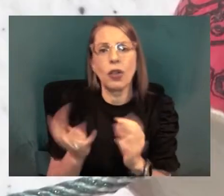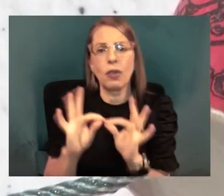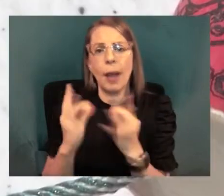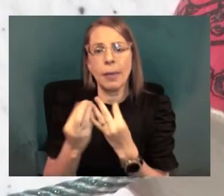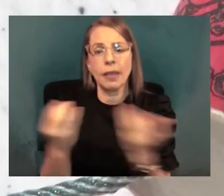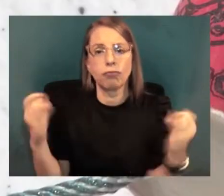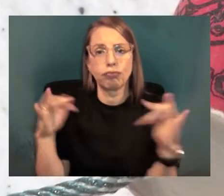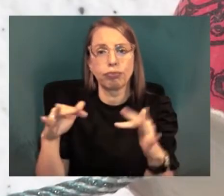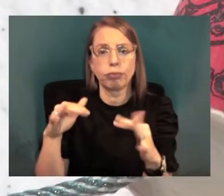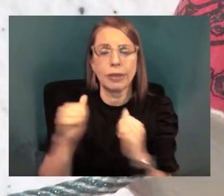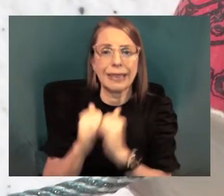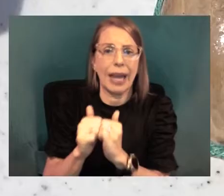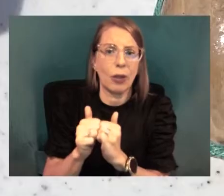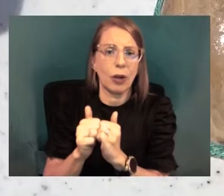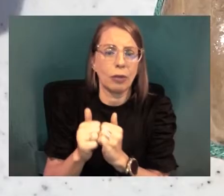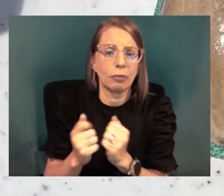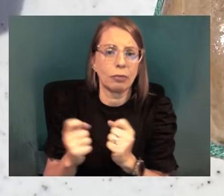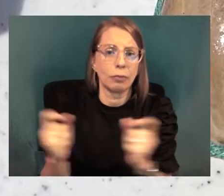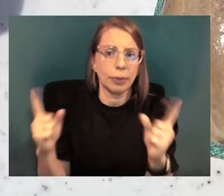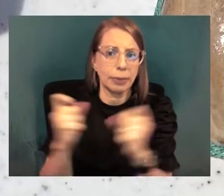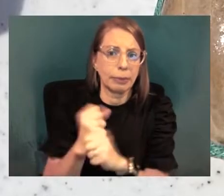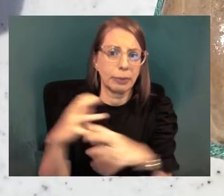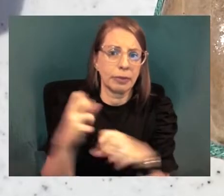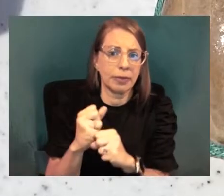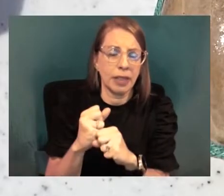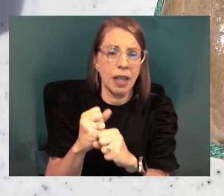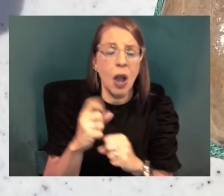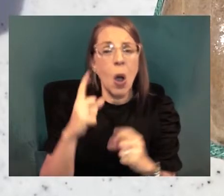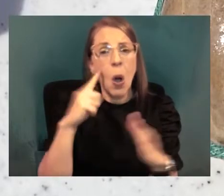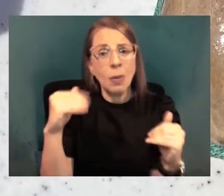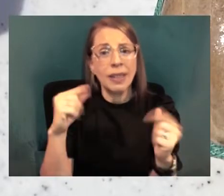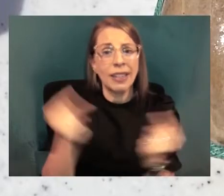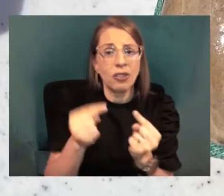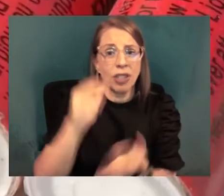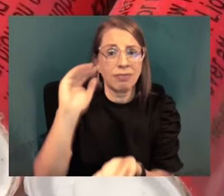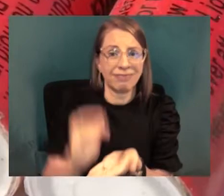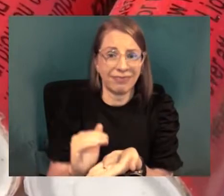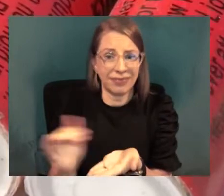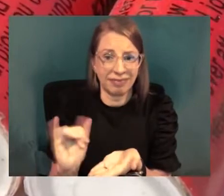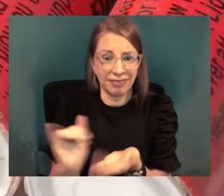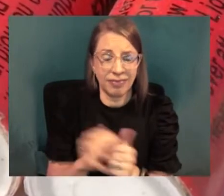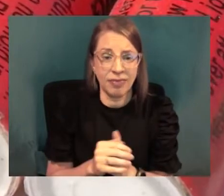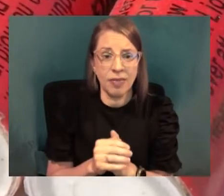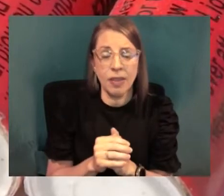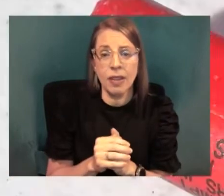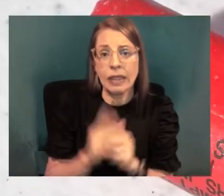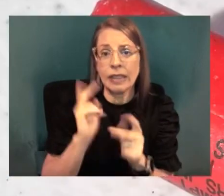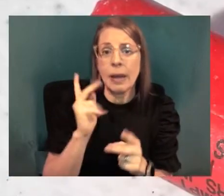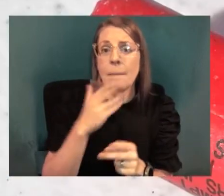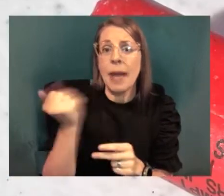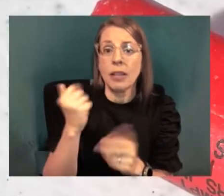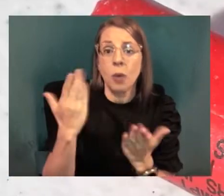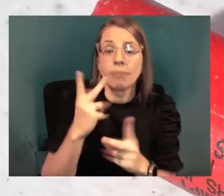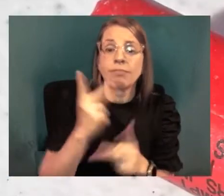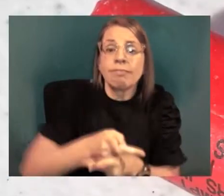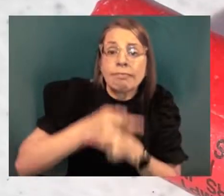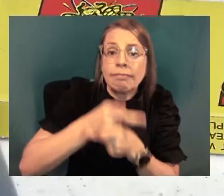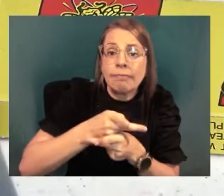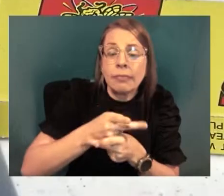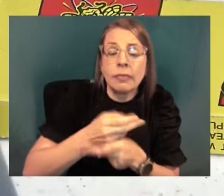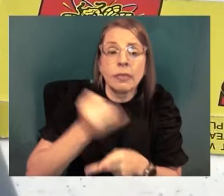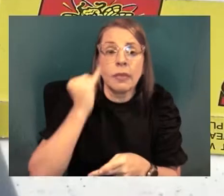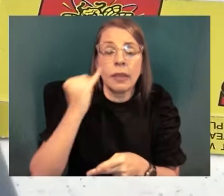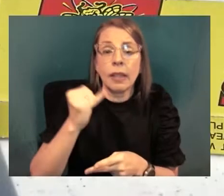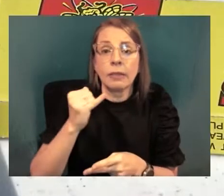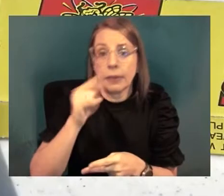seeing fewer injuries. But at the same time, the best is to be careful. If you're having your kids enjoy the fireworks,